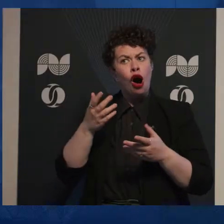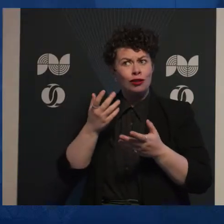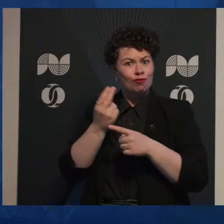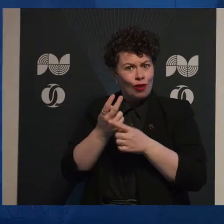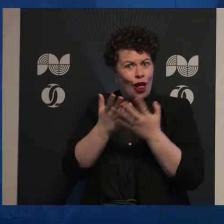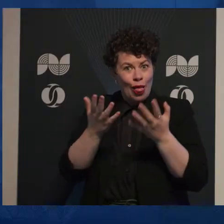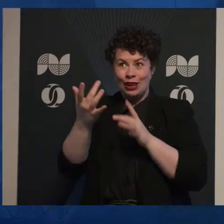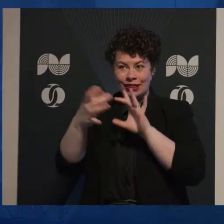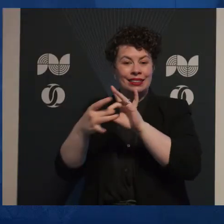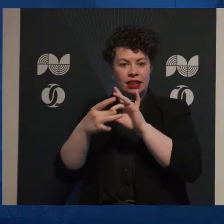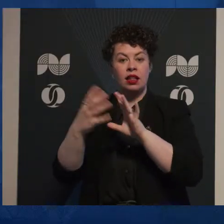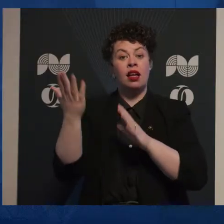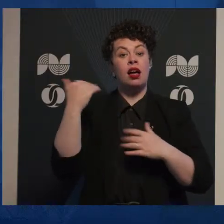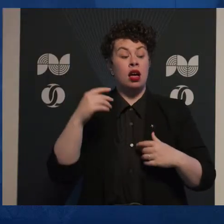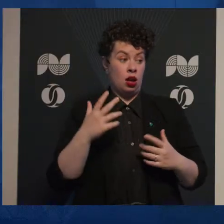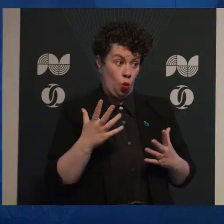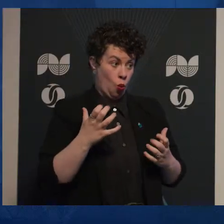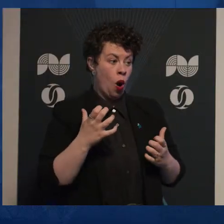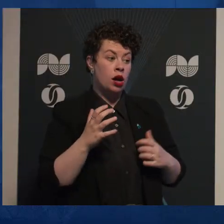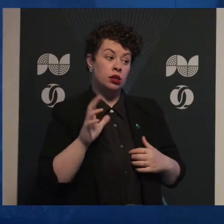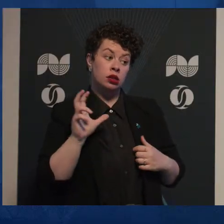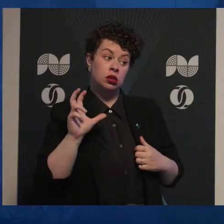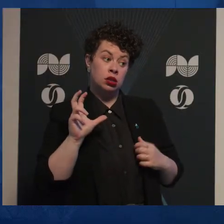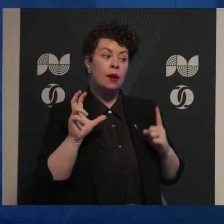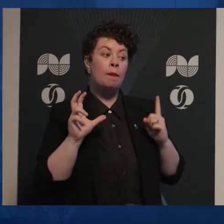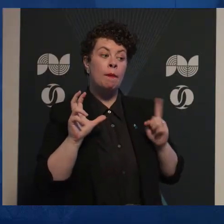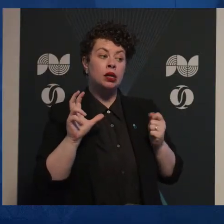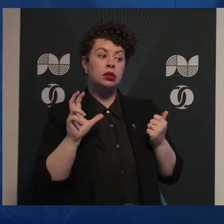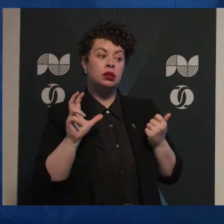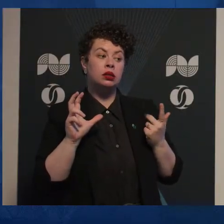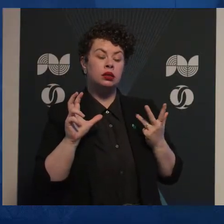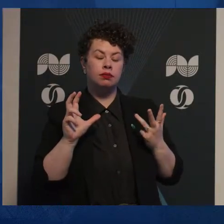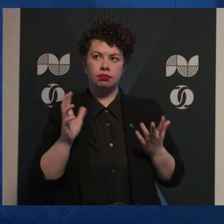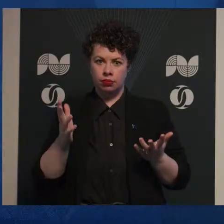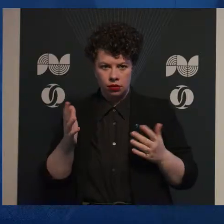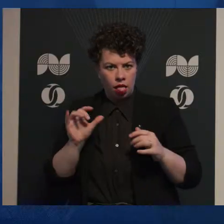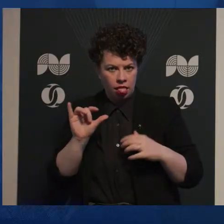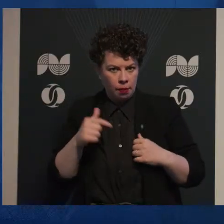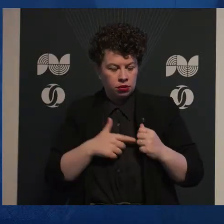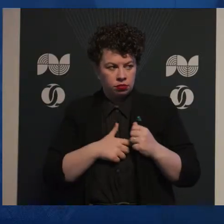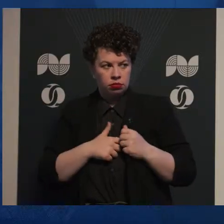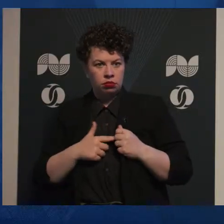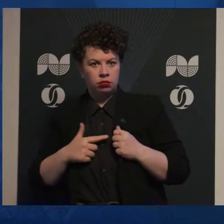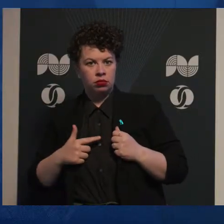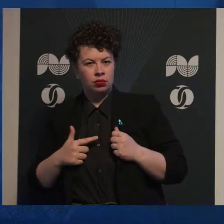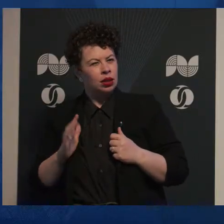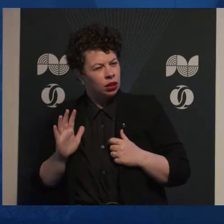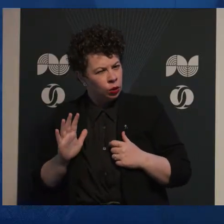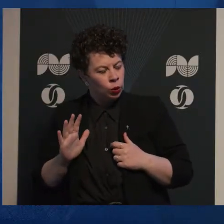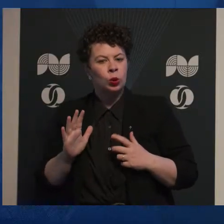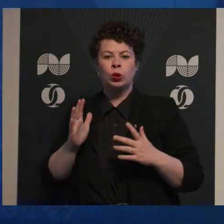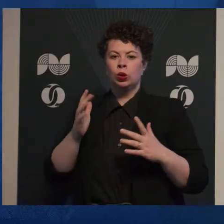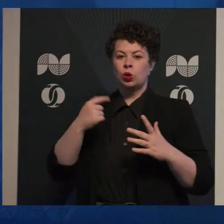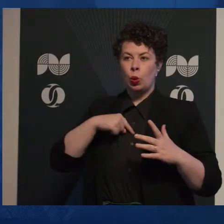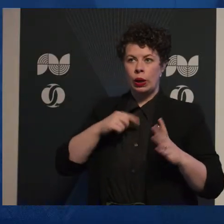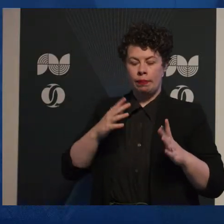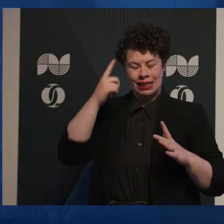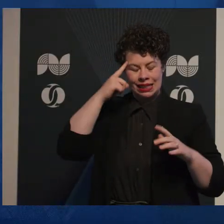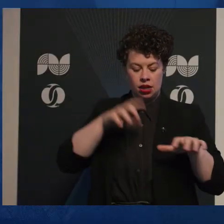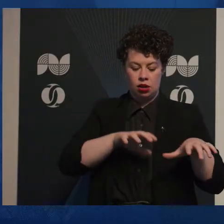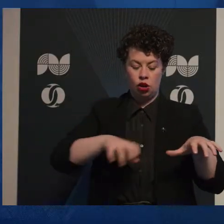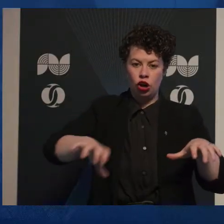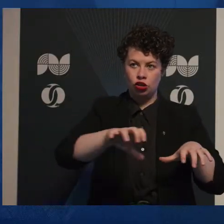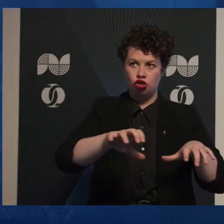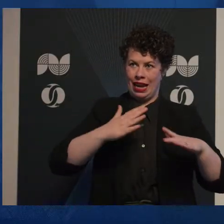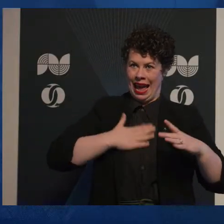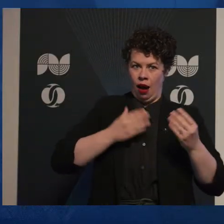work recently is in a toolbox which would classically exist at the level of a member state on economic